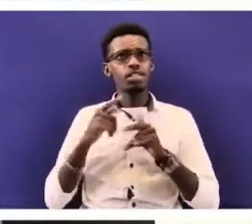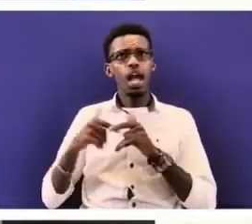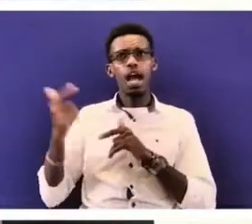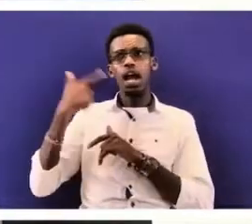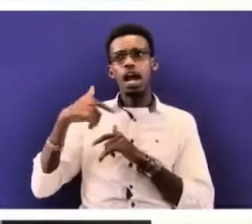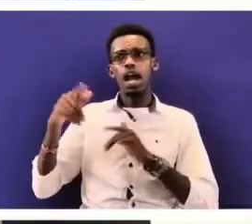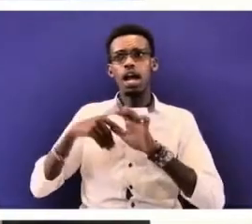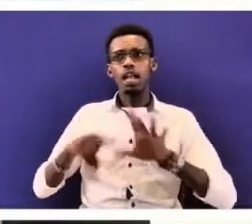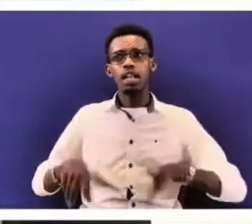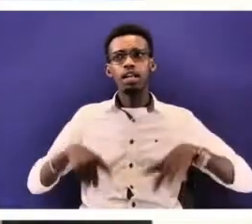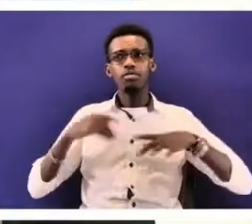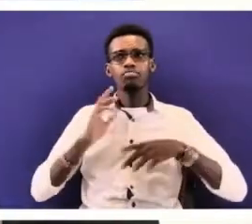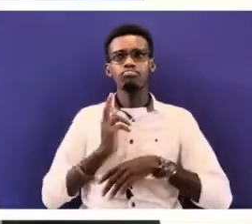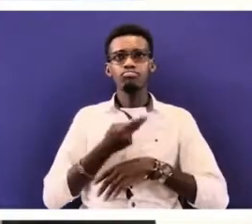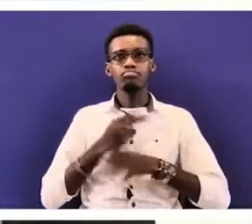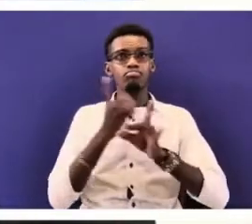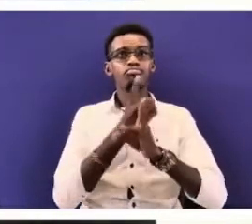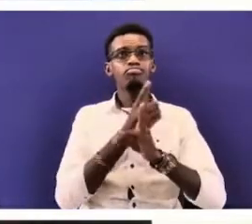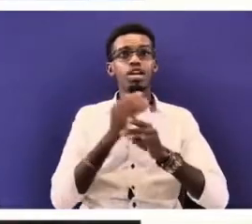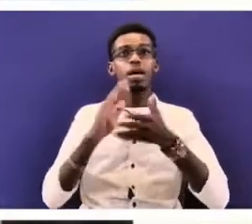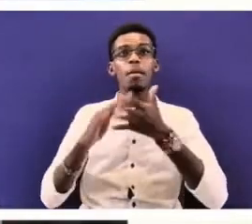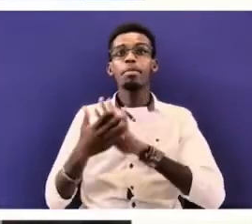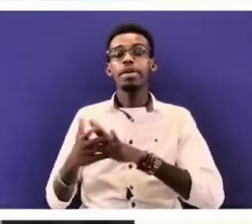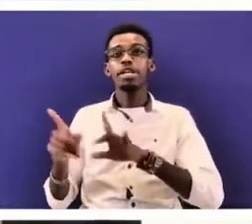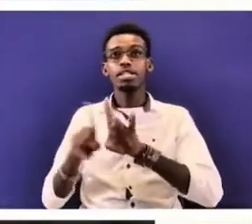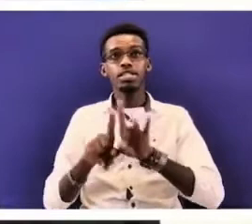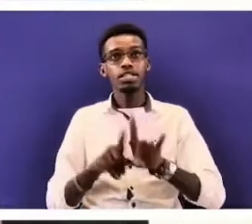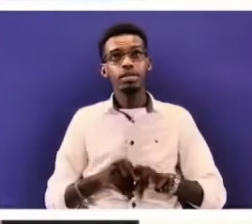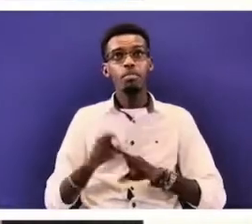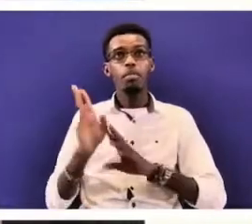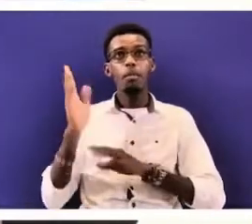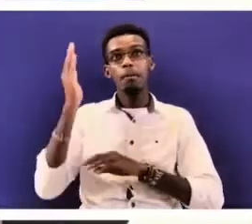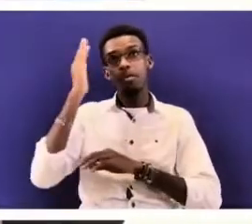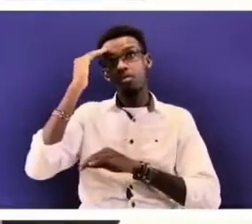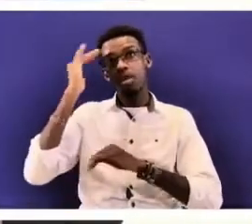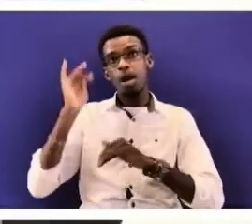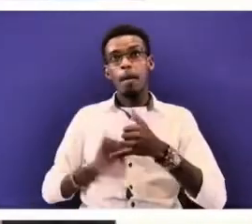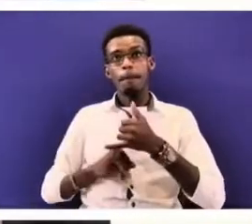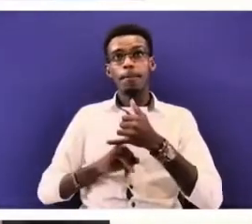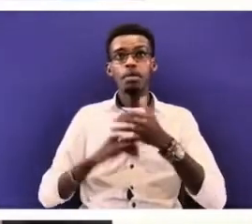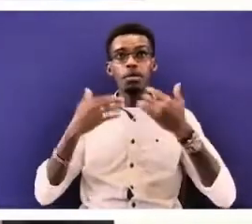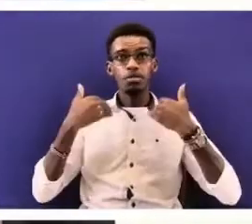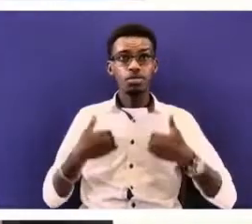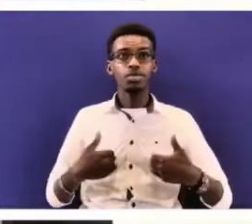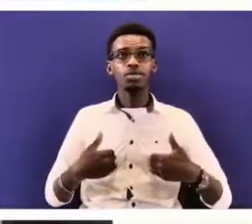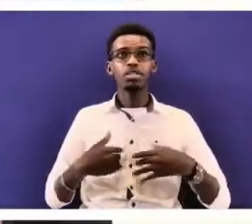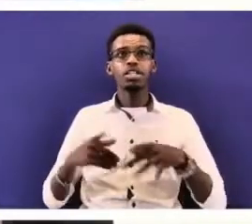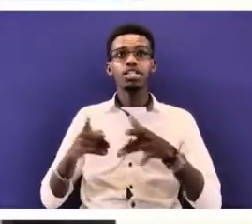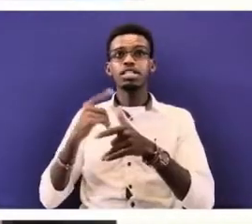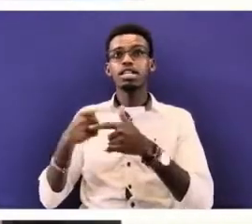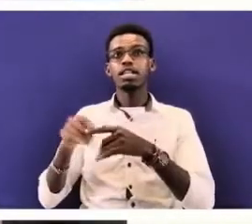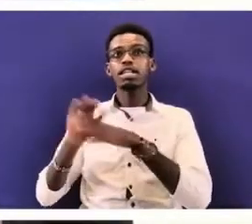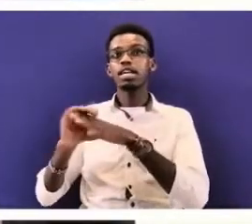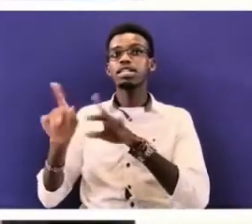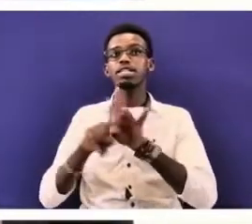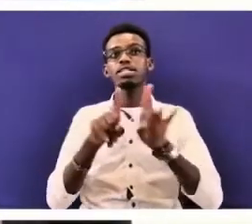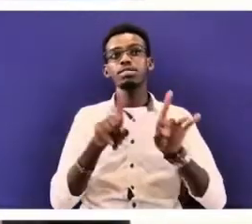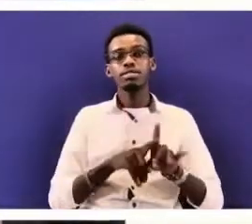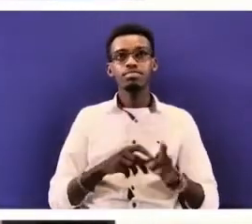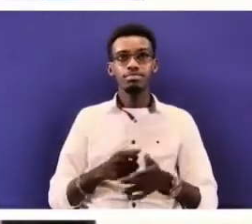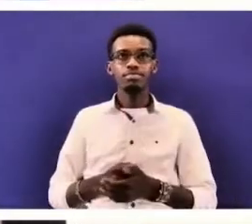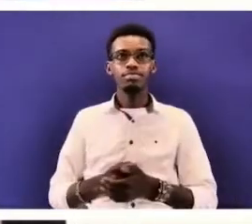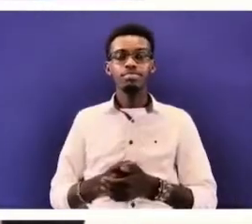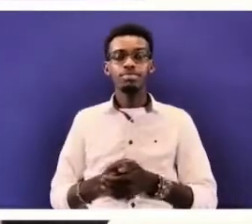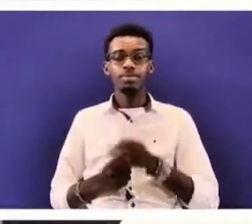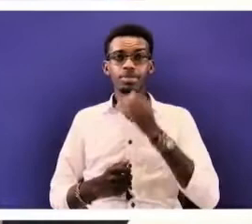lives. You become a professional married person. I got this, Elder.